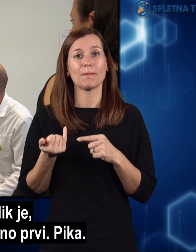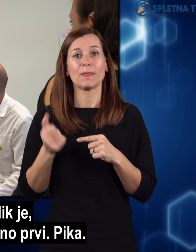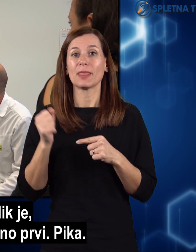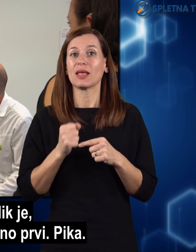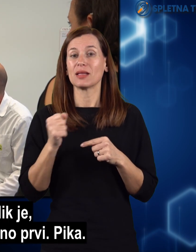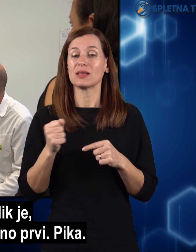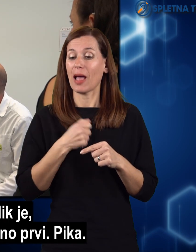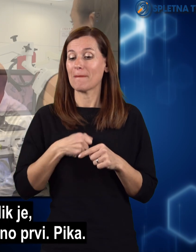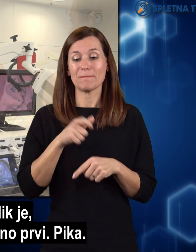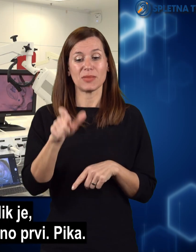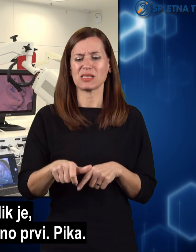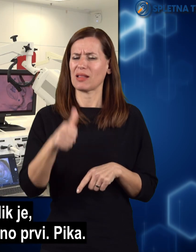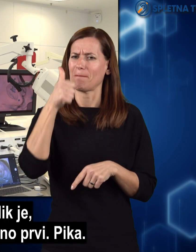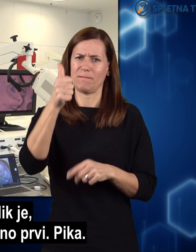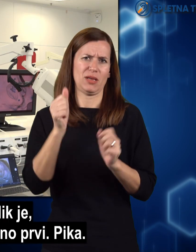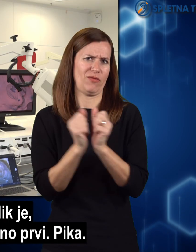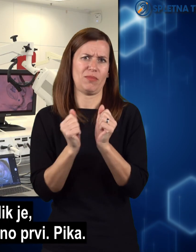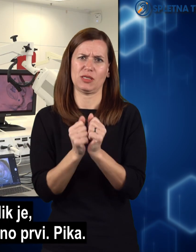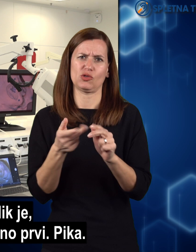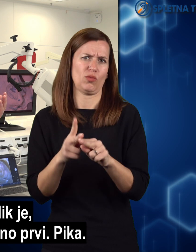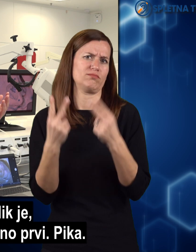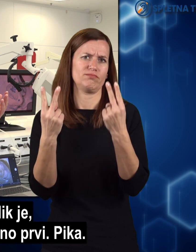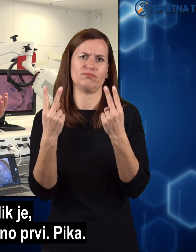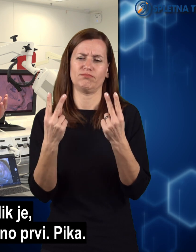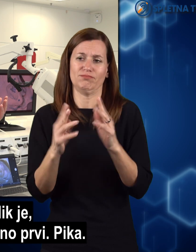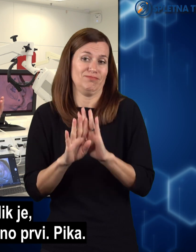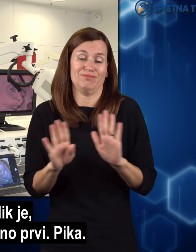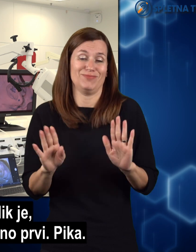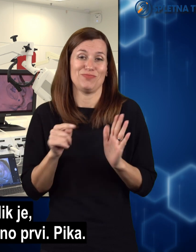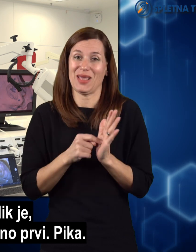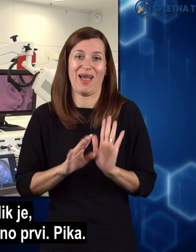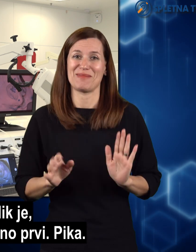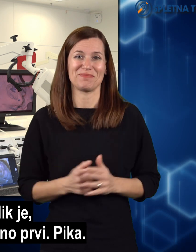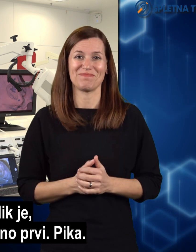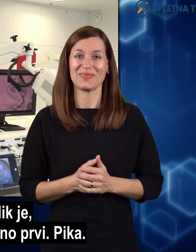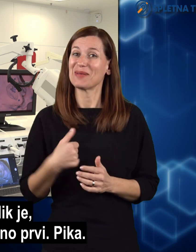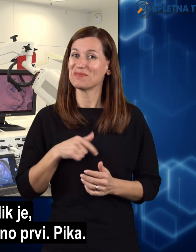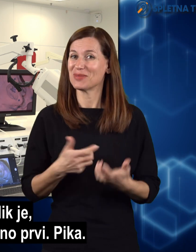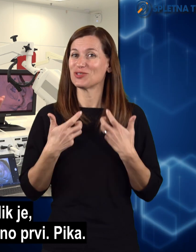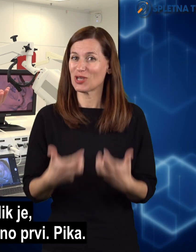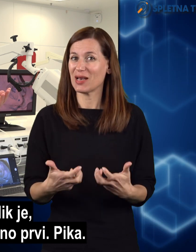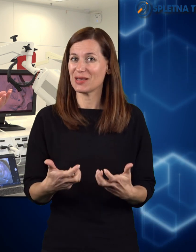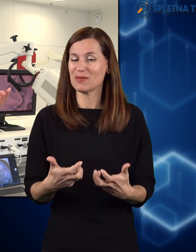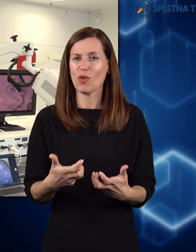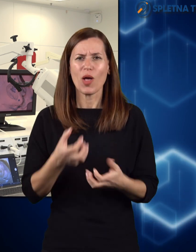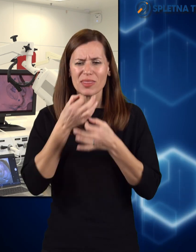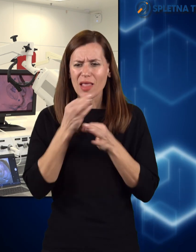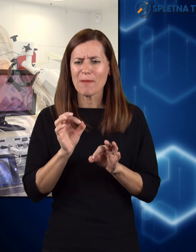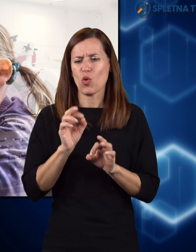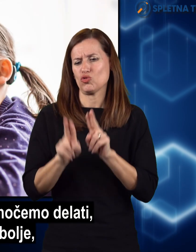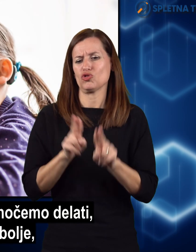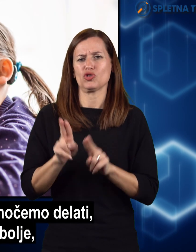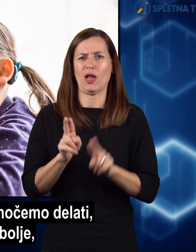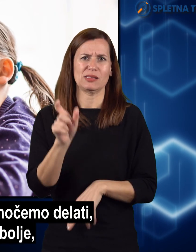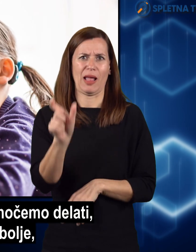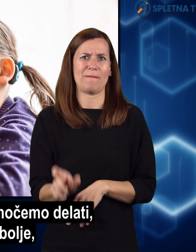other aspect is that the patient always comes first, period.